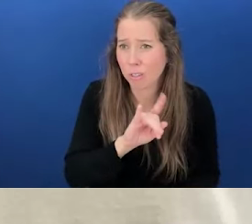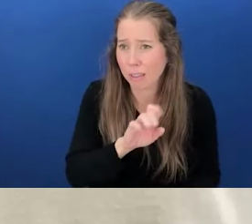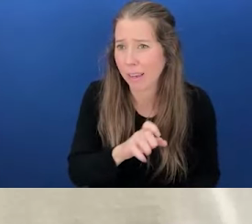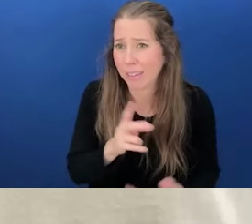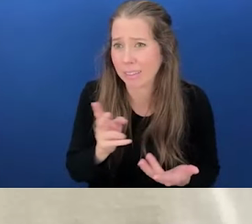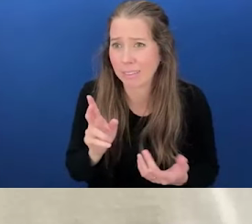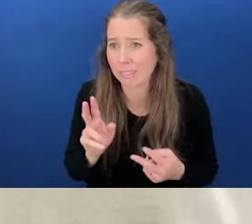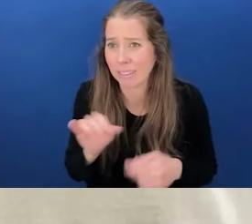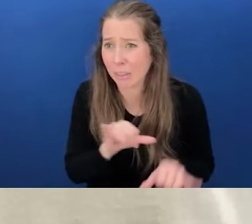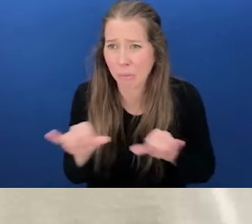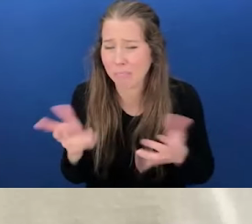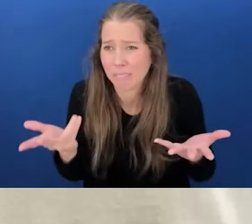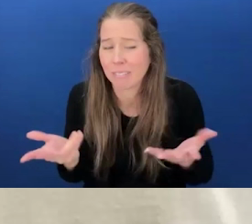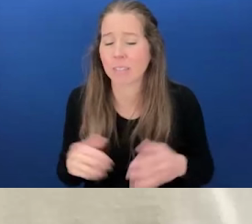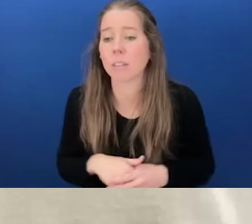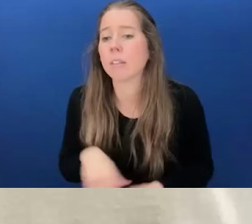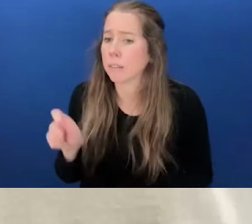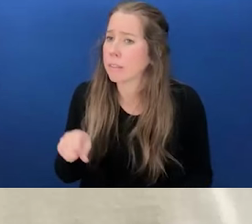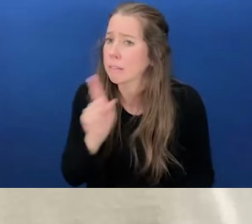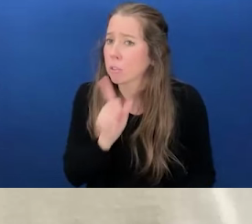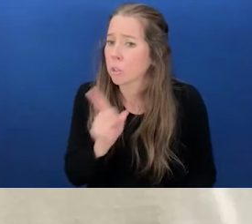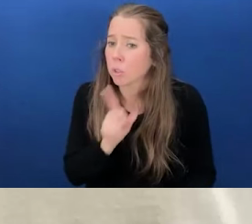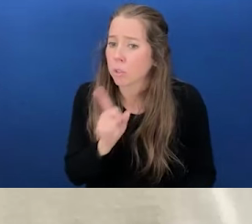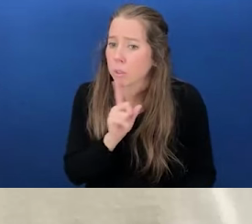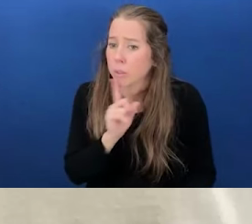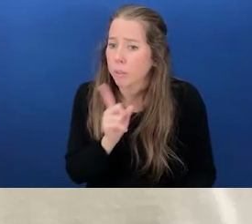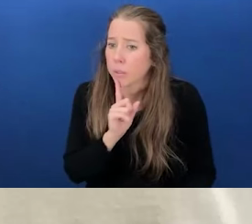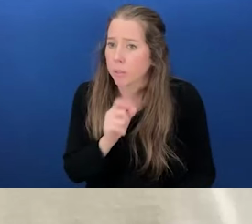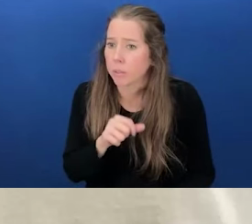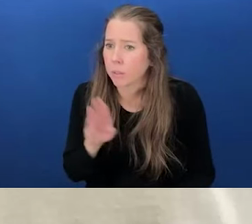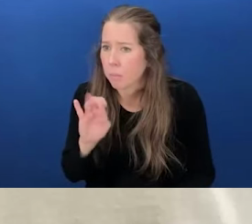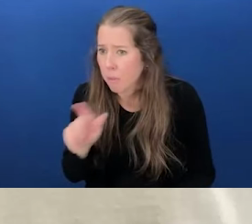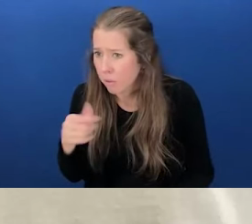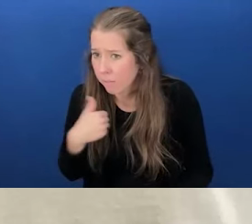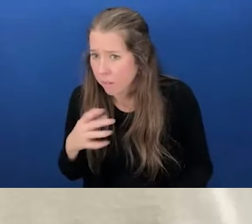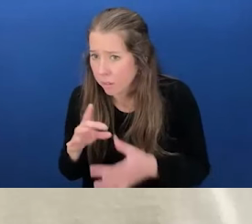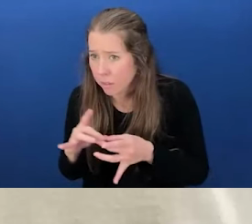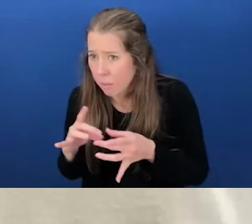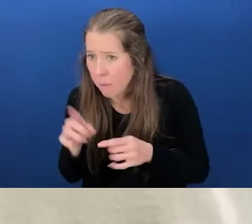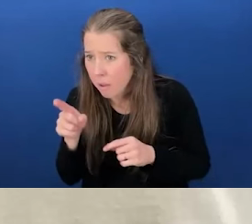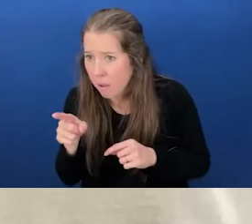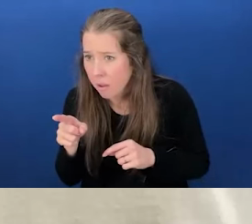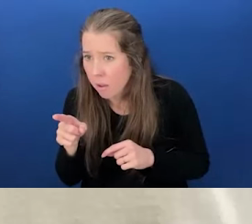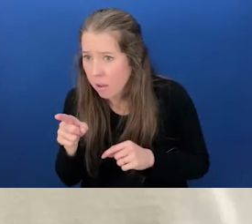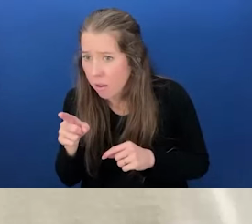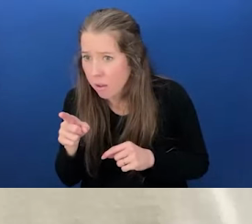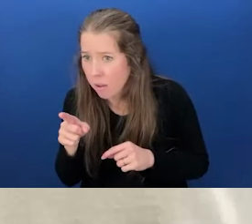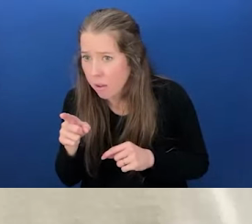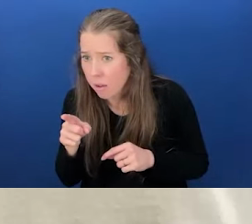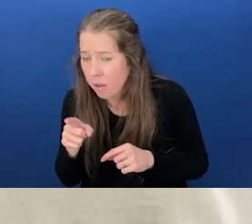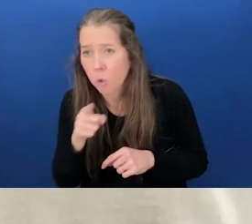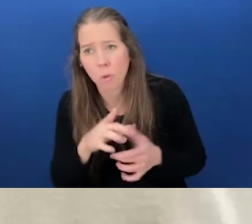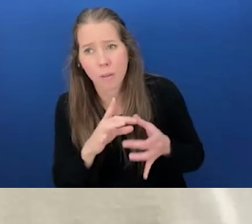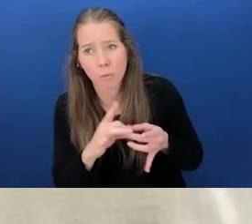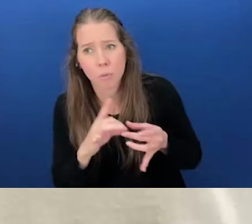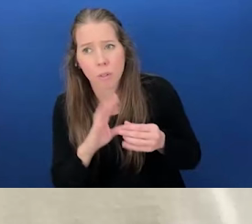a guidance. Yeah, true. Bill, you look like you had something to say. When you guys talk admin,